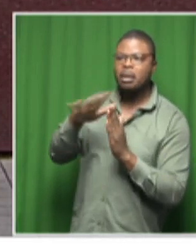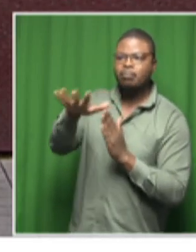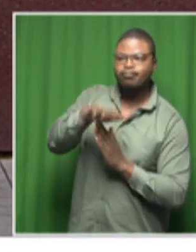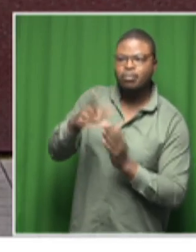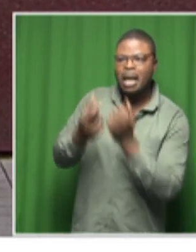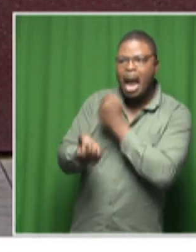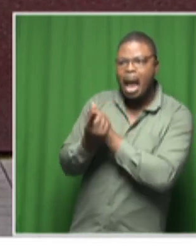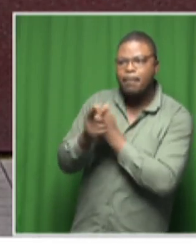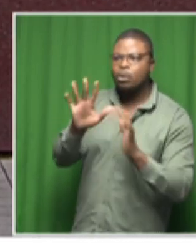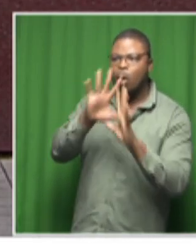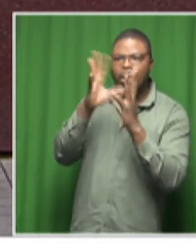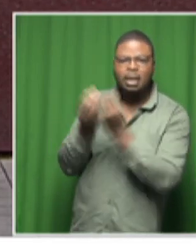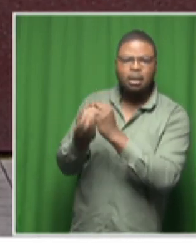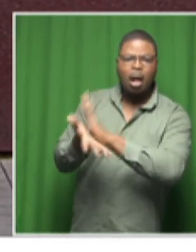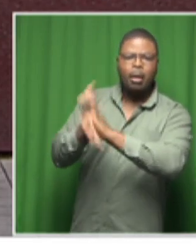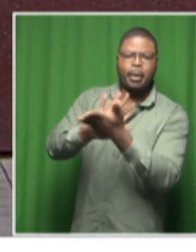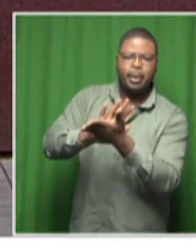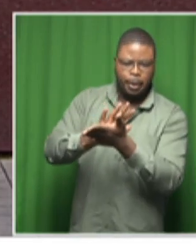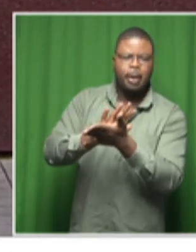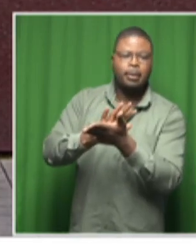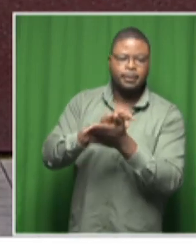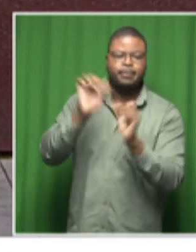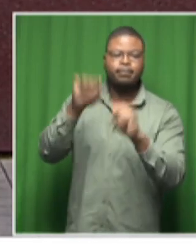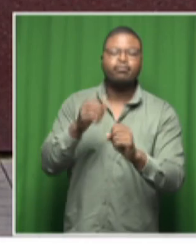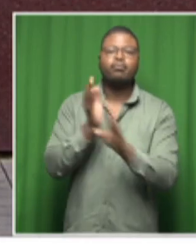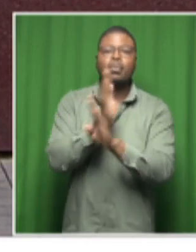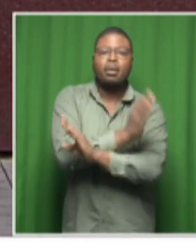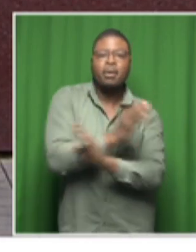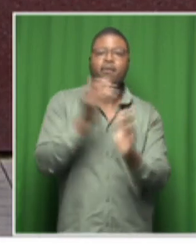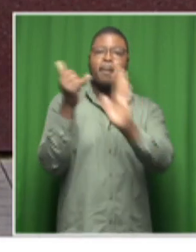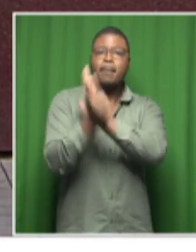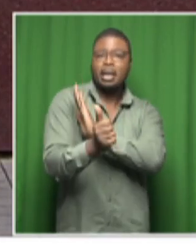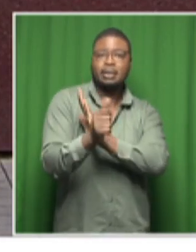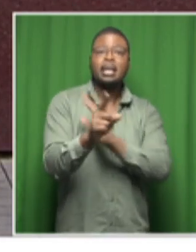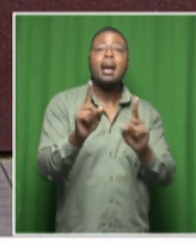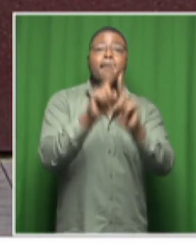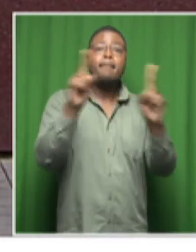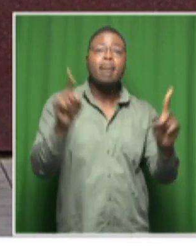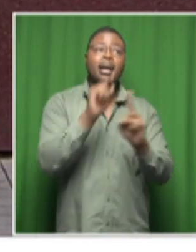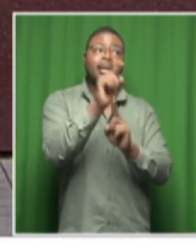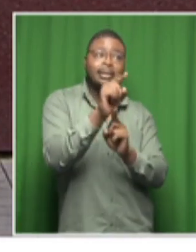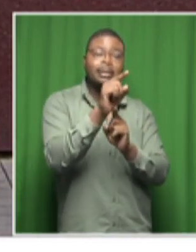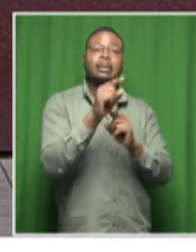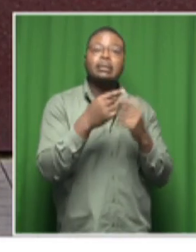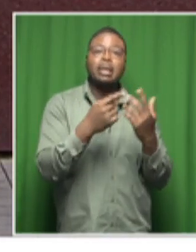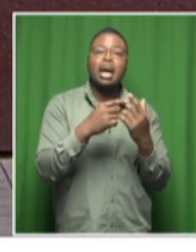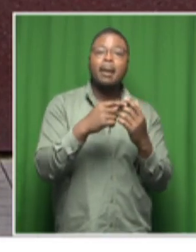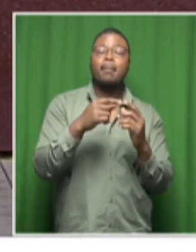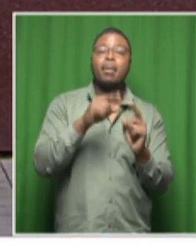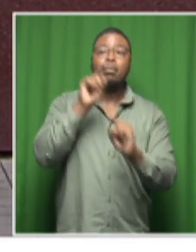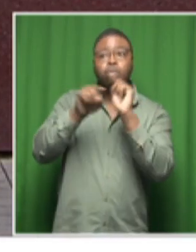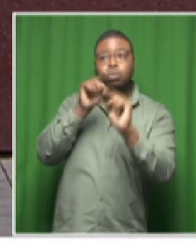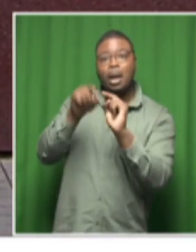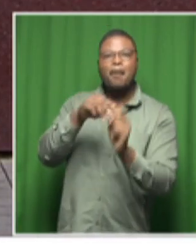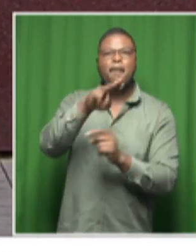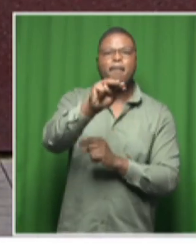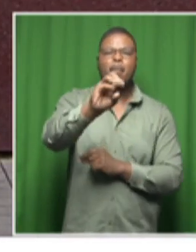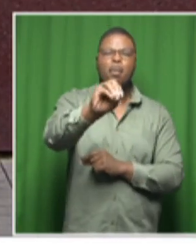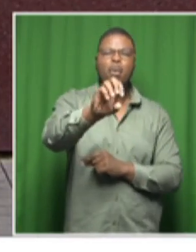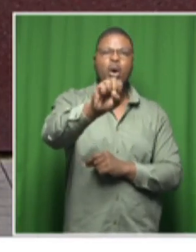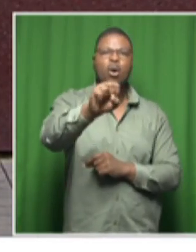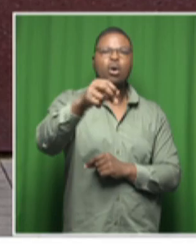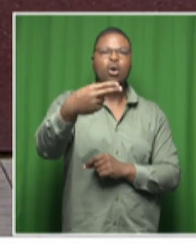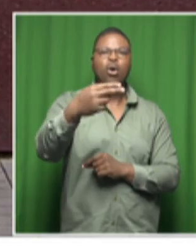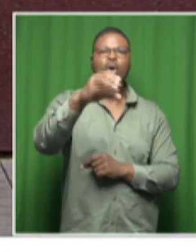house after the murder had taken place. And certainly that is what the defense had been pointing to. Advocate Zandile Mshololo saying that